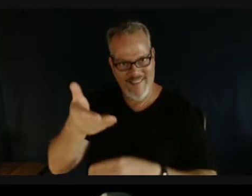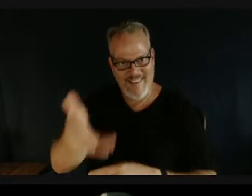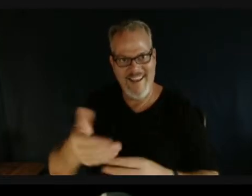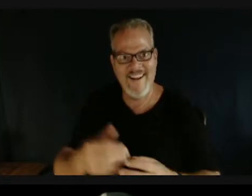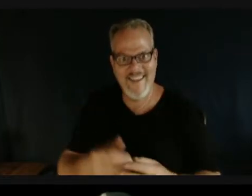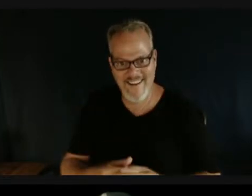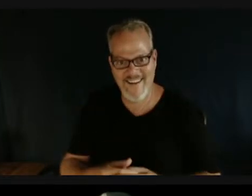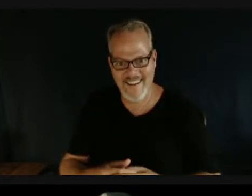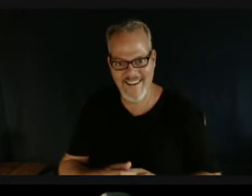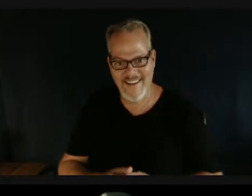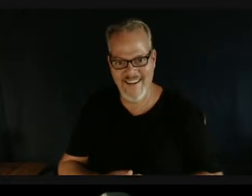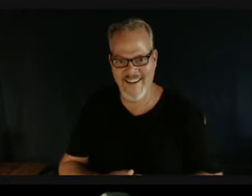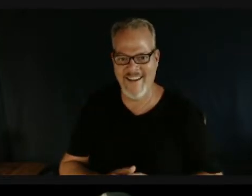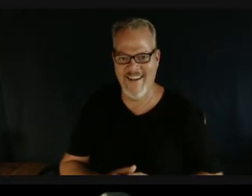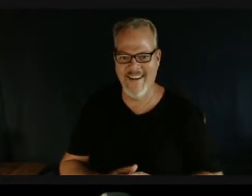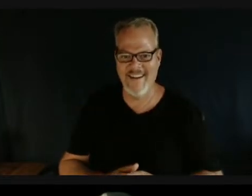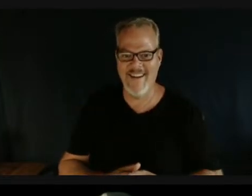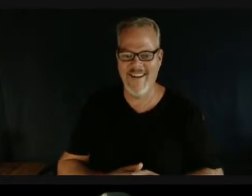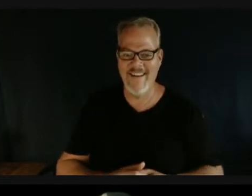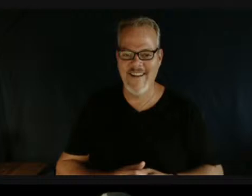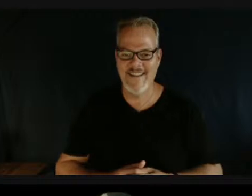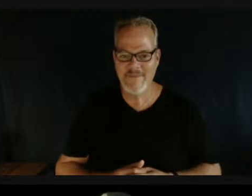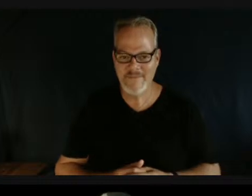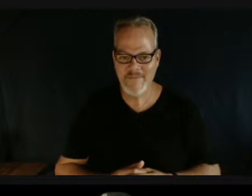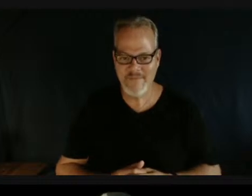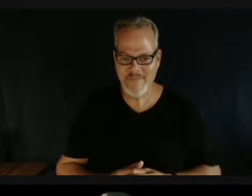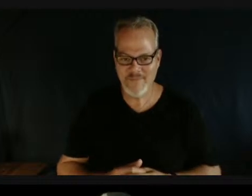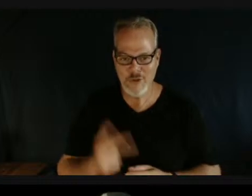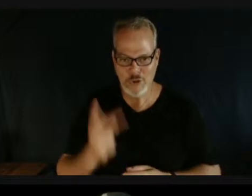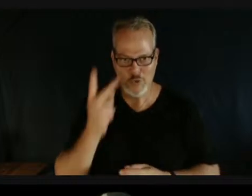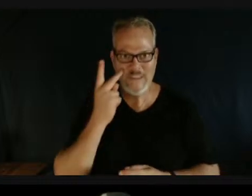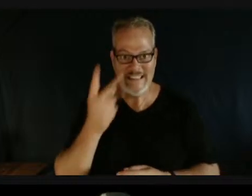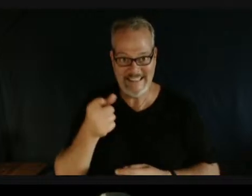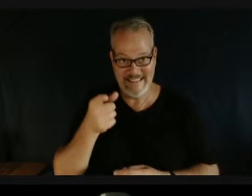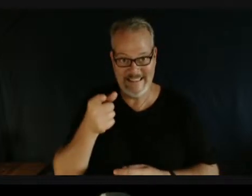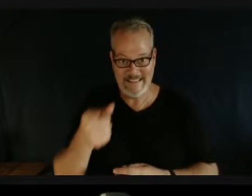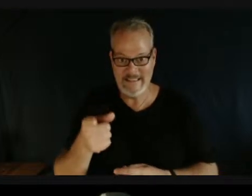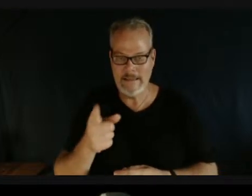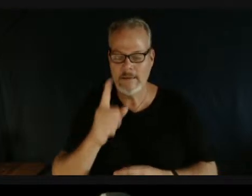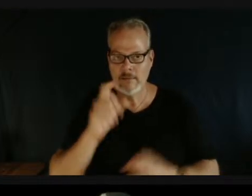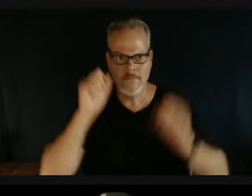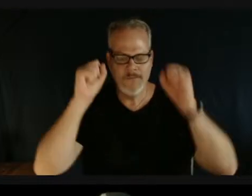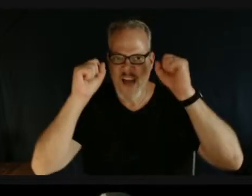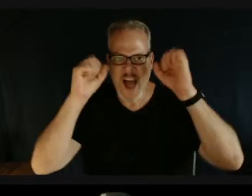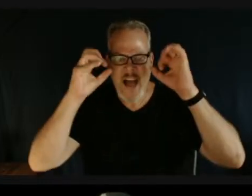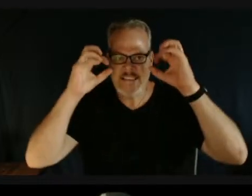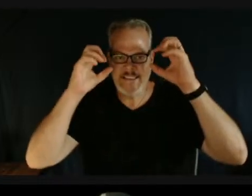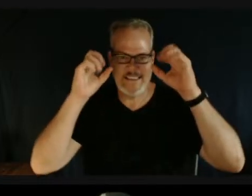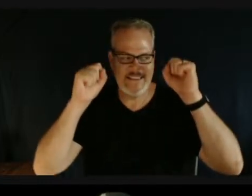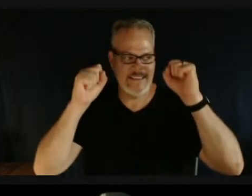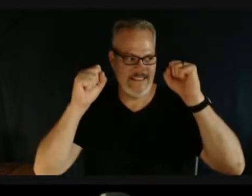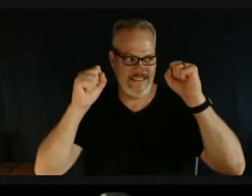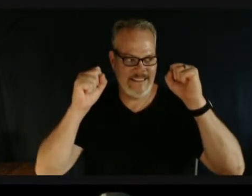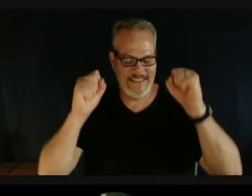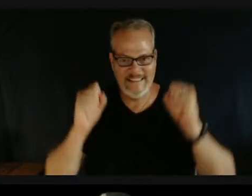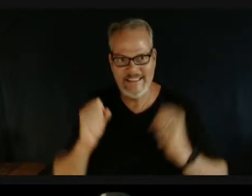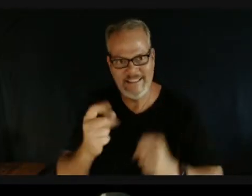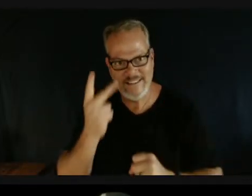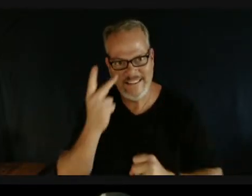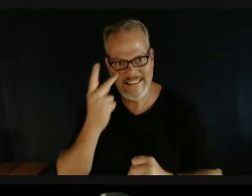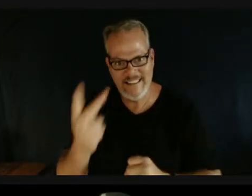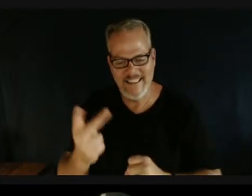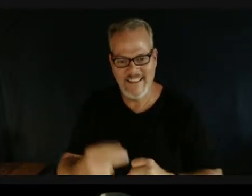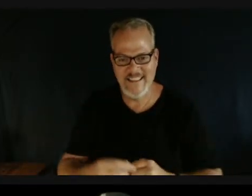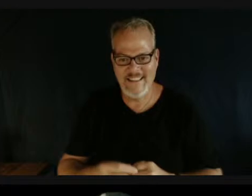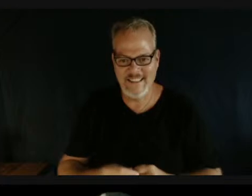right underneath where the fountain would be, where all this stuff's accumulating. So pretty fascinating to see that and think about it.